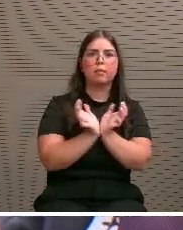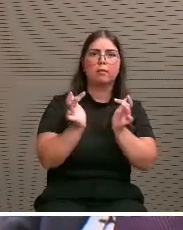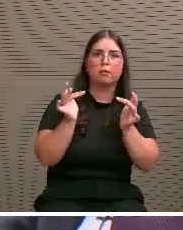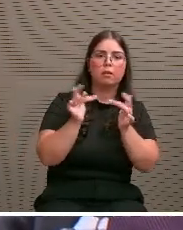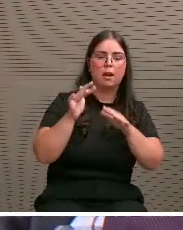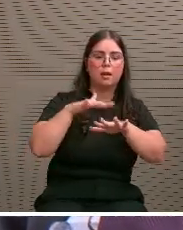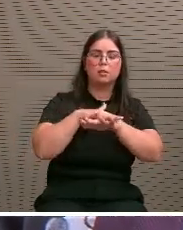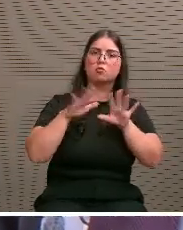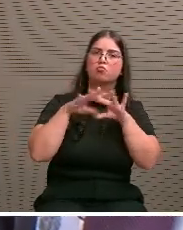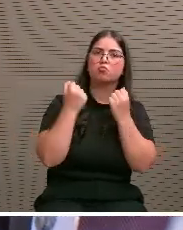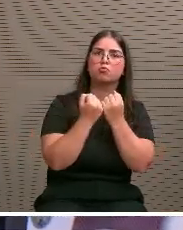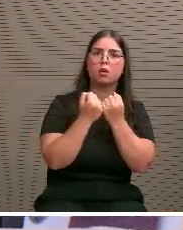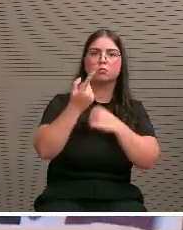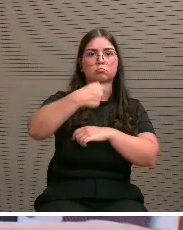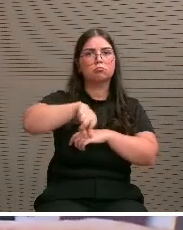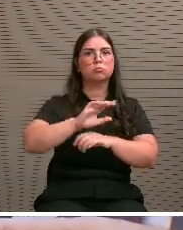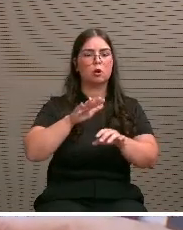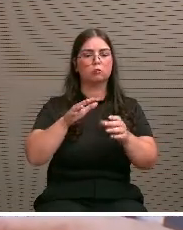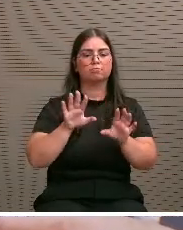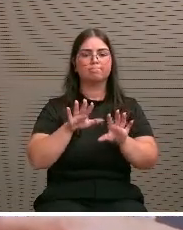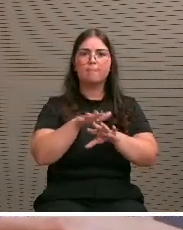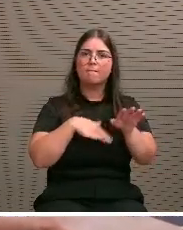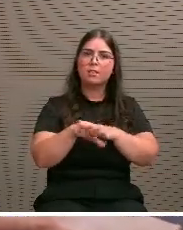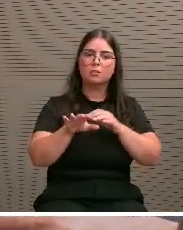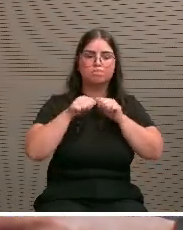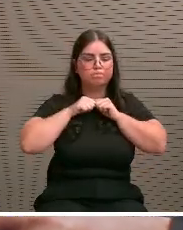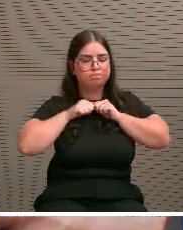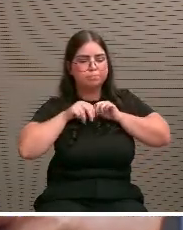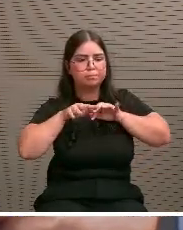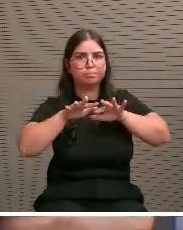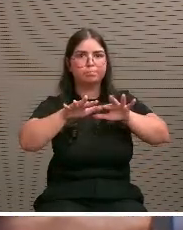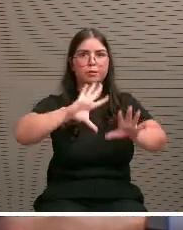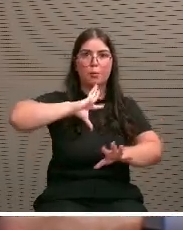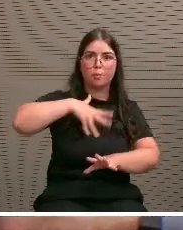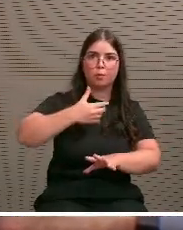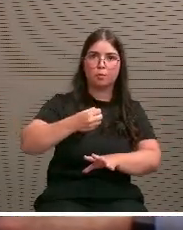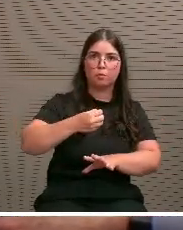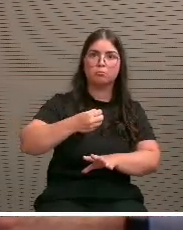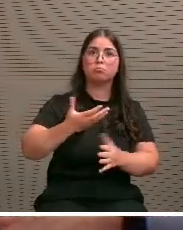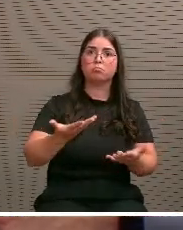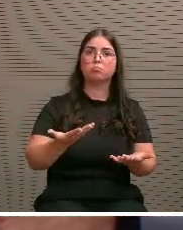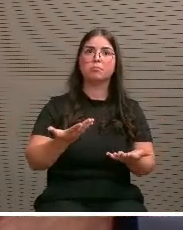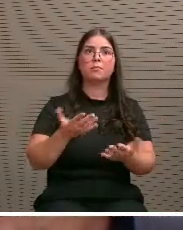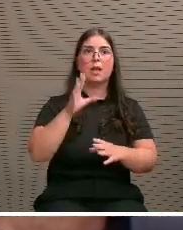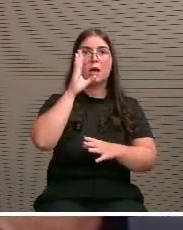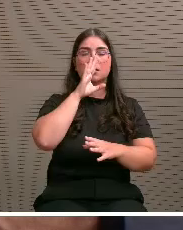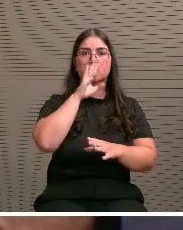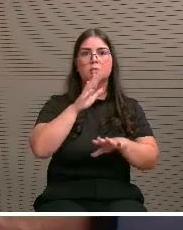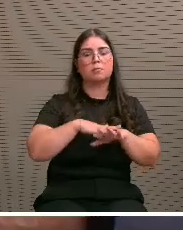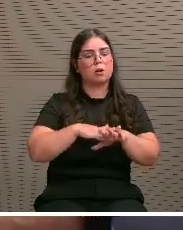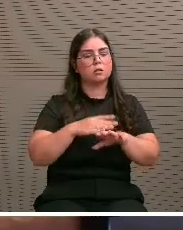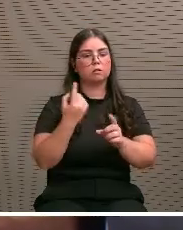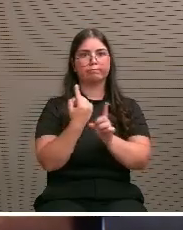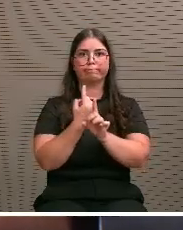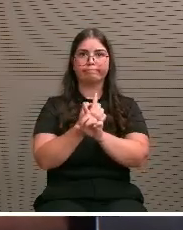here that doesn't spread all around the world. And if you're doing something for a political reason in your home country,